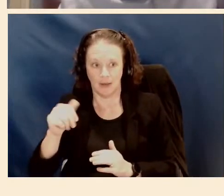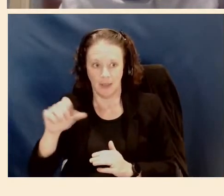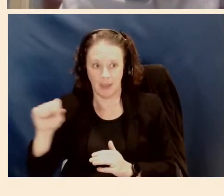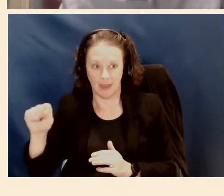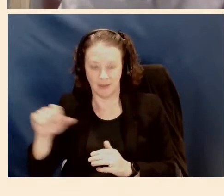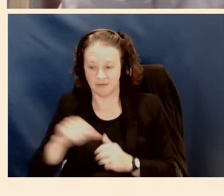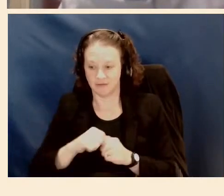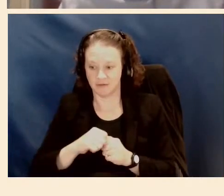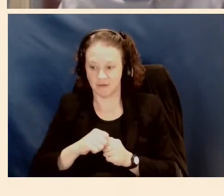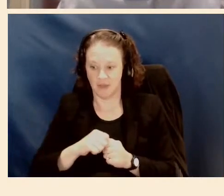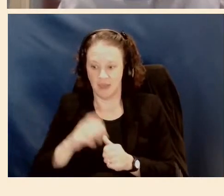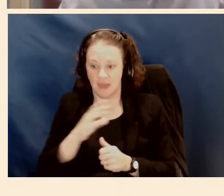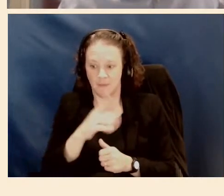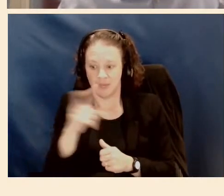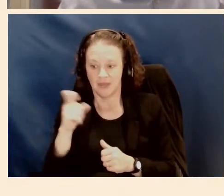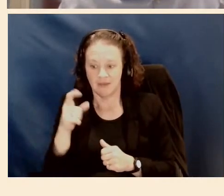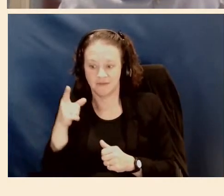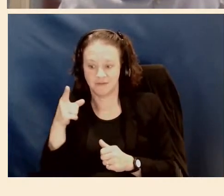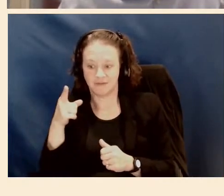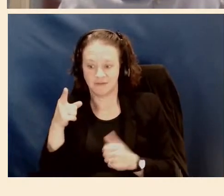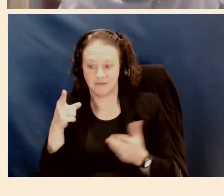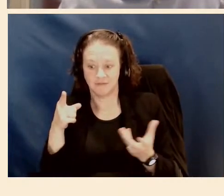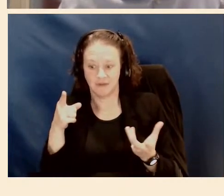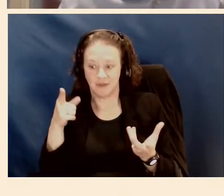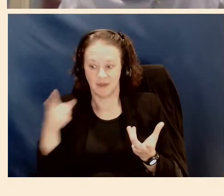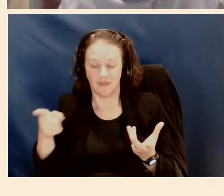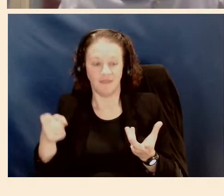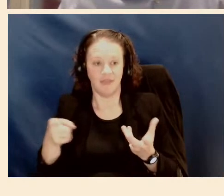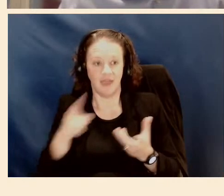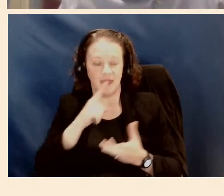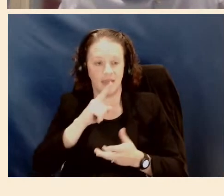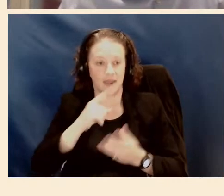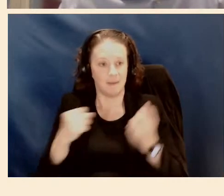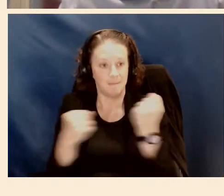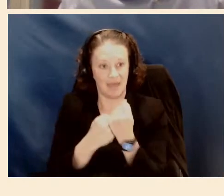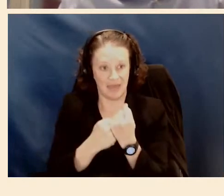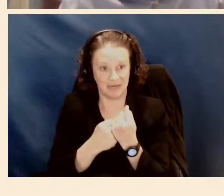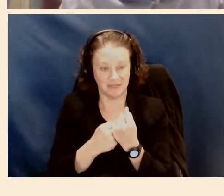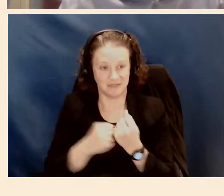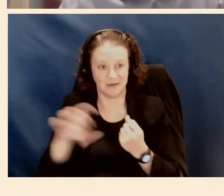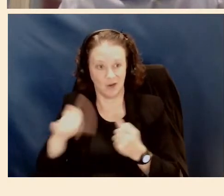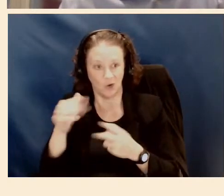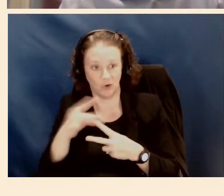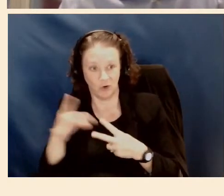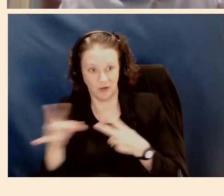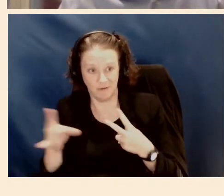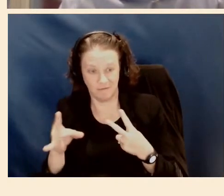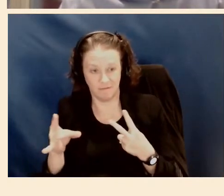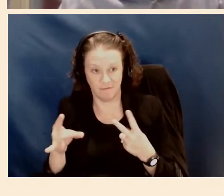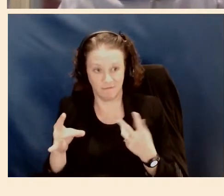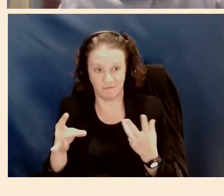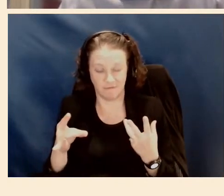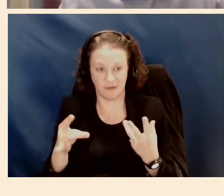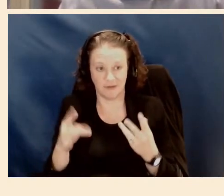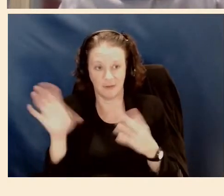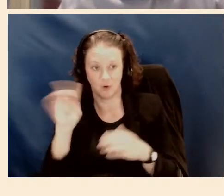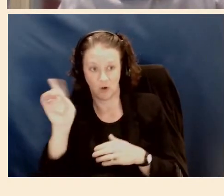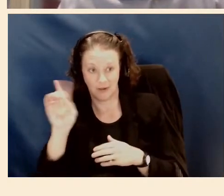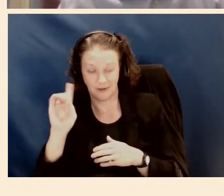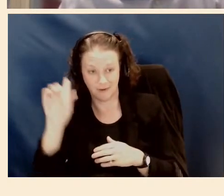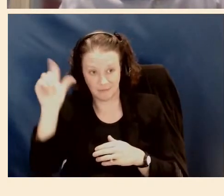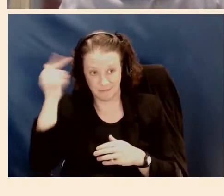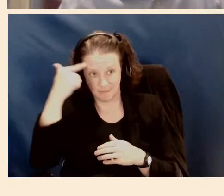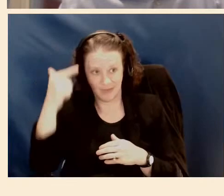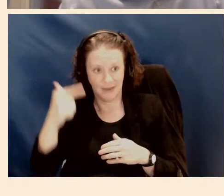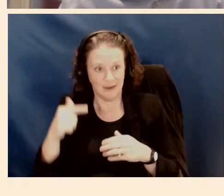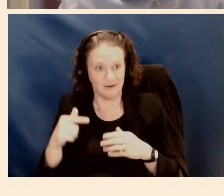pension system. They backed an alternative Democratic candidate, as you know, and when she dropped out and you entered the race late, as we've seen, they put a